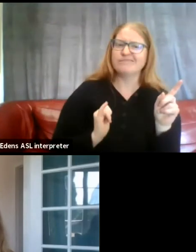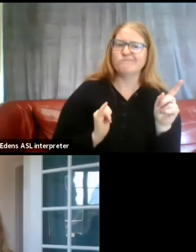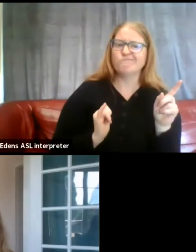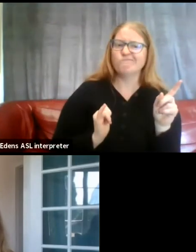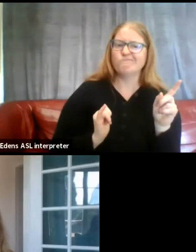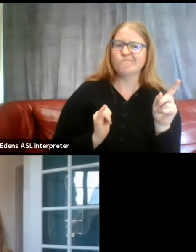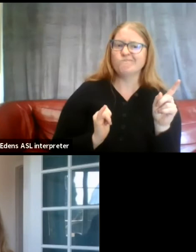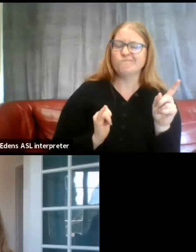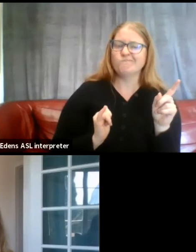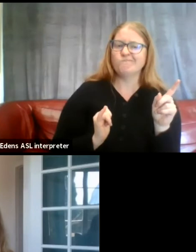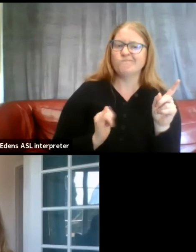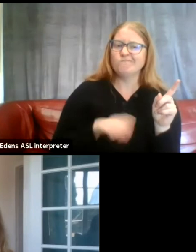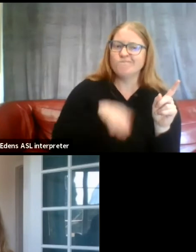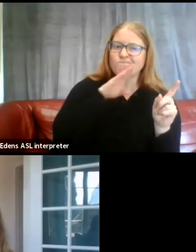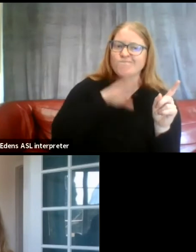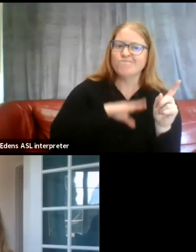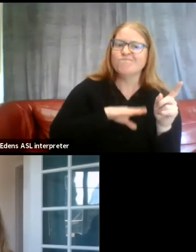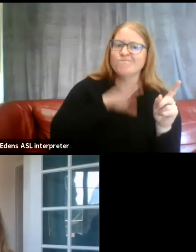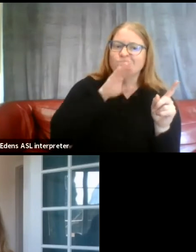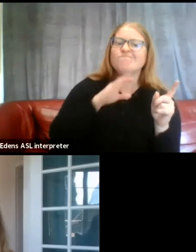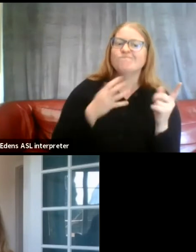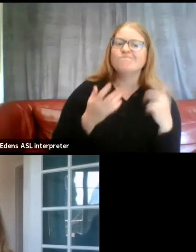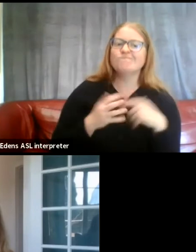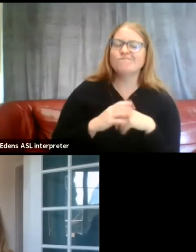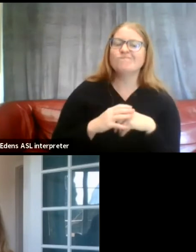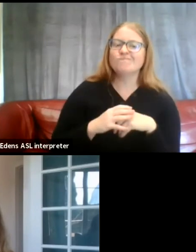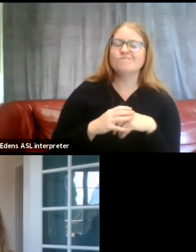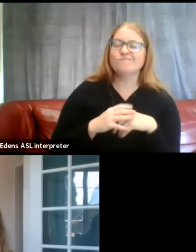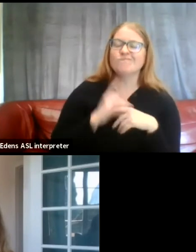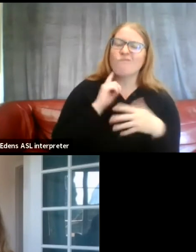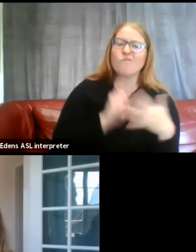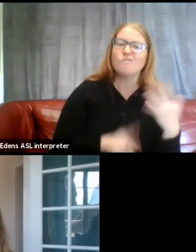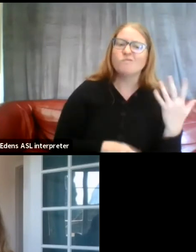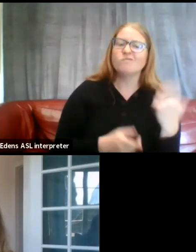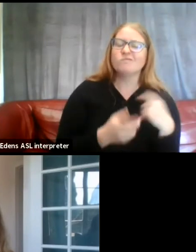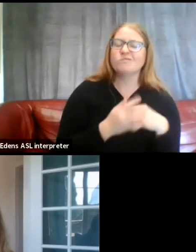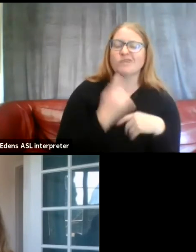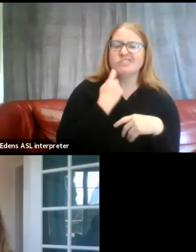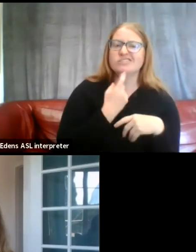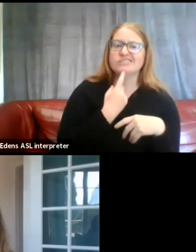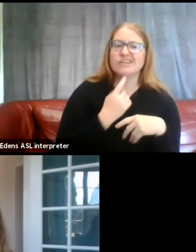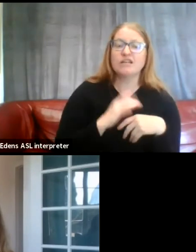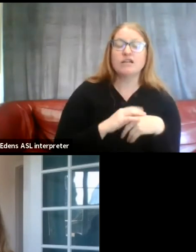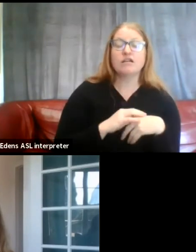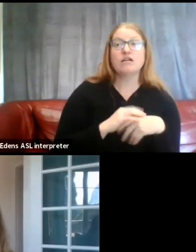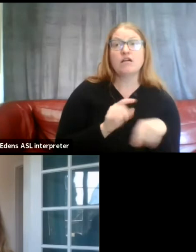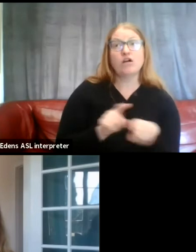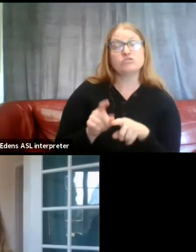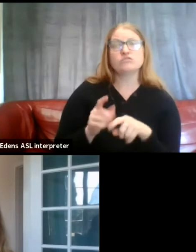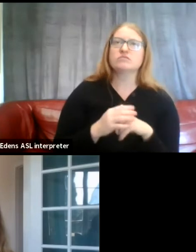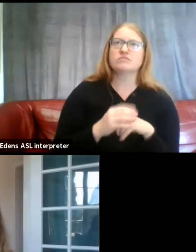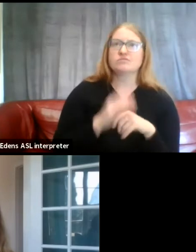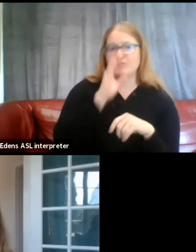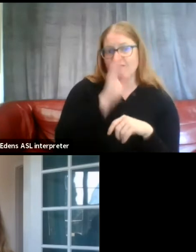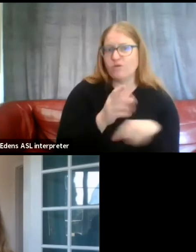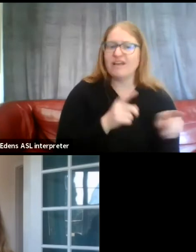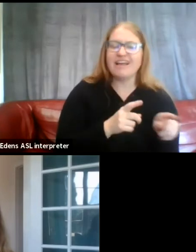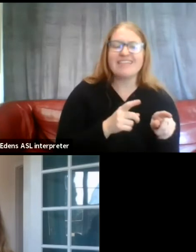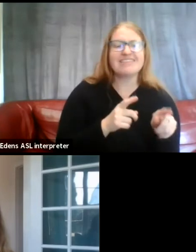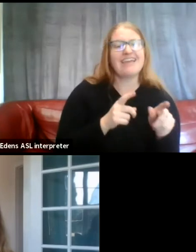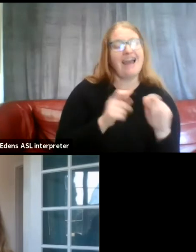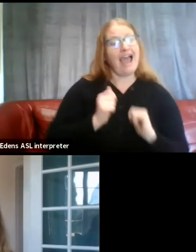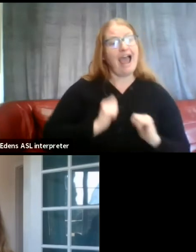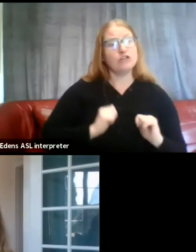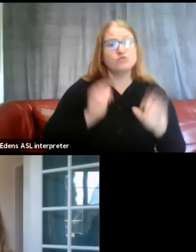know, frustrating precisely for those reasons. And also, straightforwardly, although I think the actress is a wonderful and